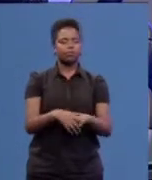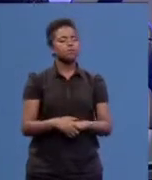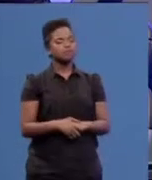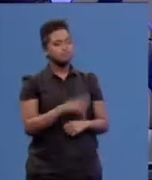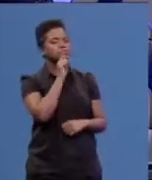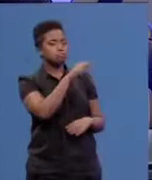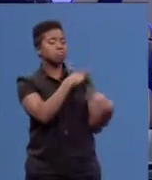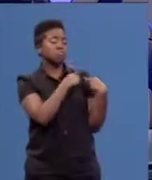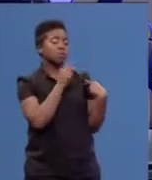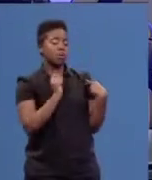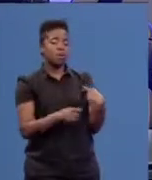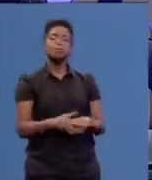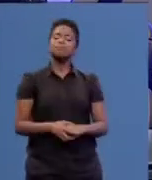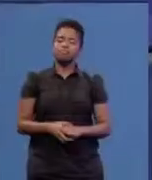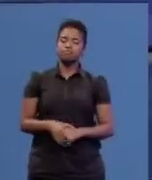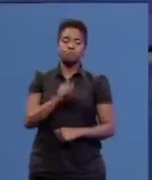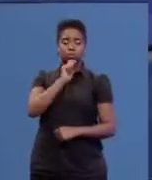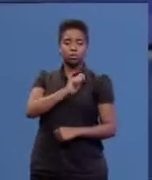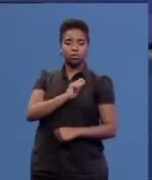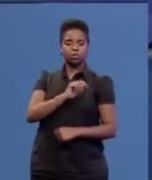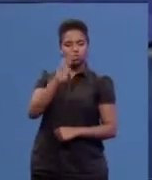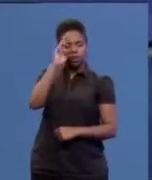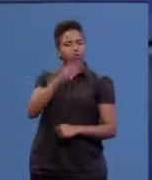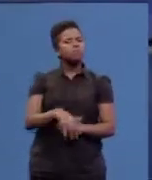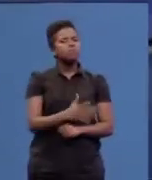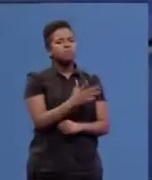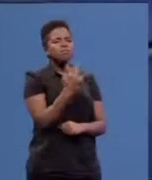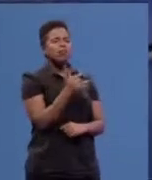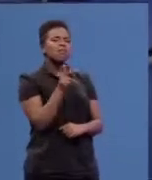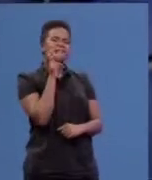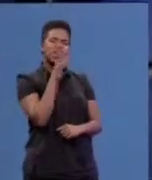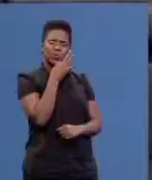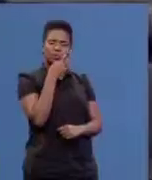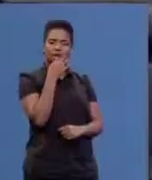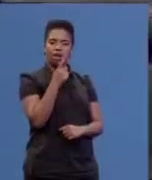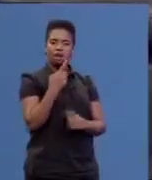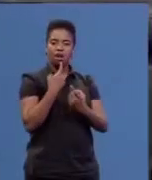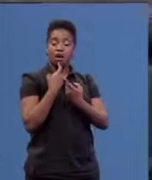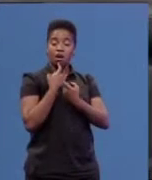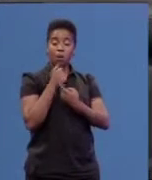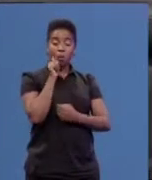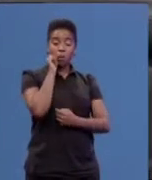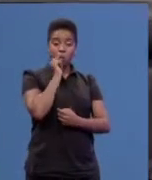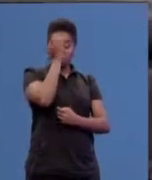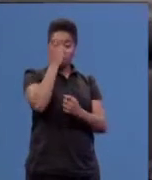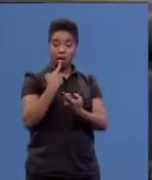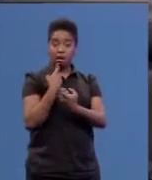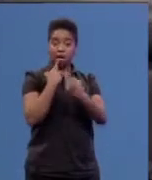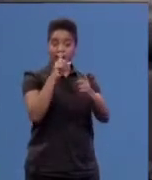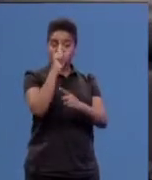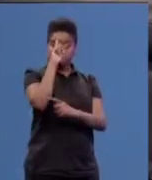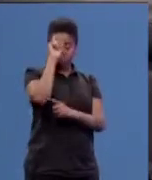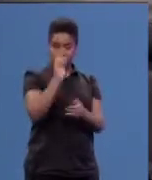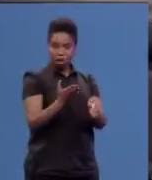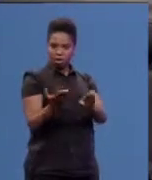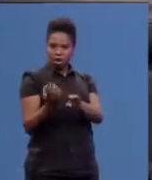Let's be responsible ngotata Mandela. And ngizwile ukhuluma ukuthi i-announcement yakhona was not done properly, and obviously as a lesson moving forward,